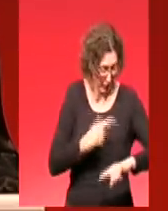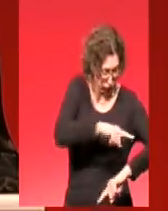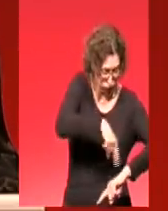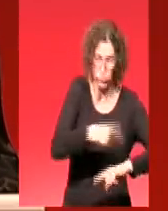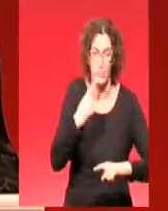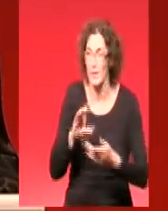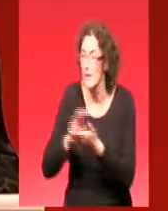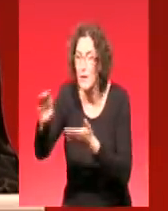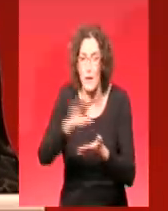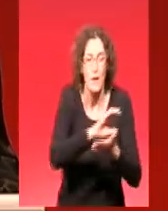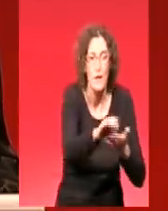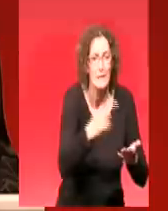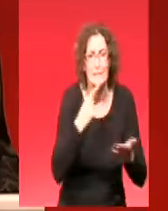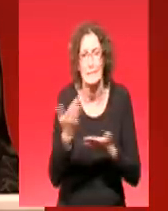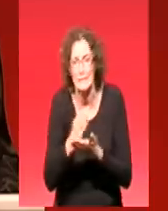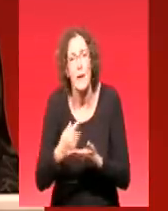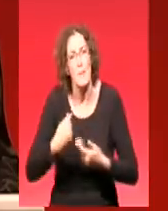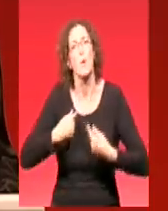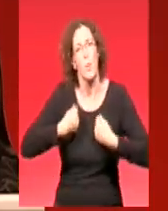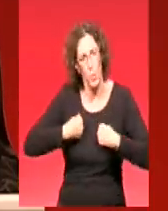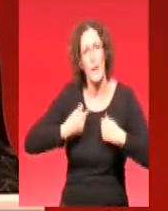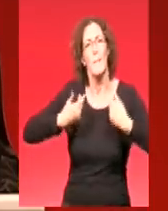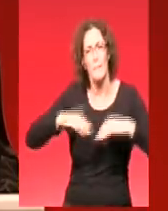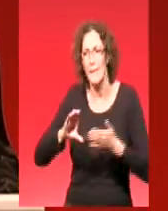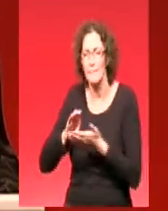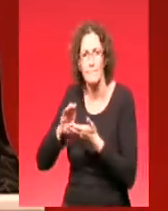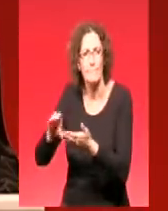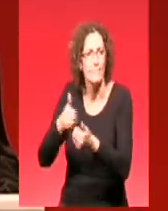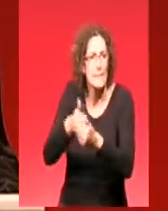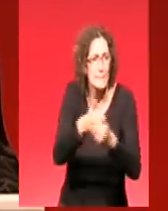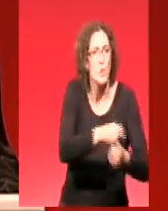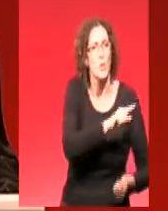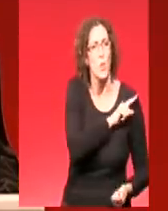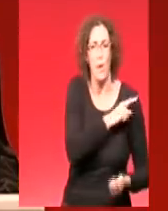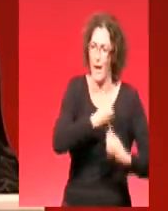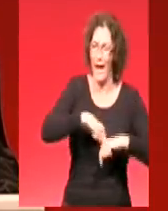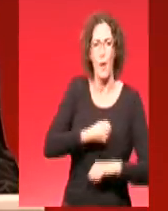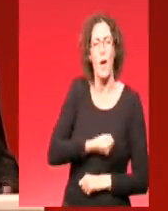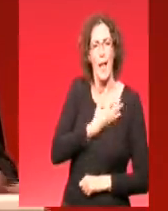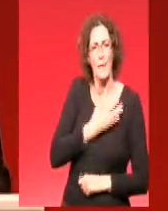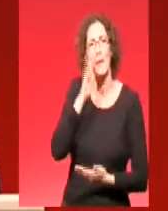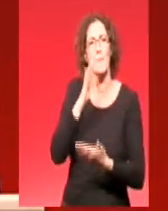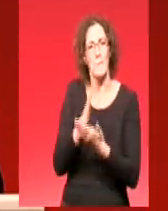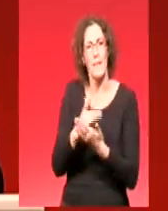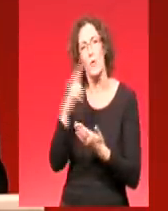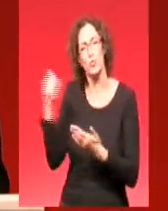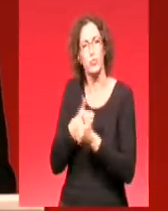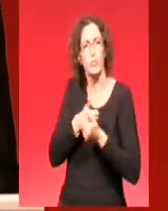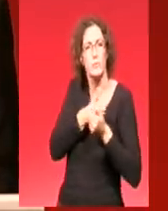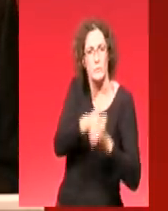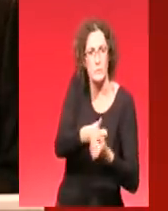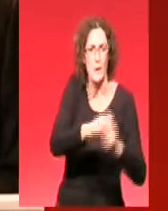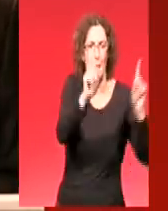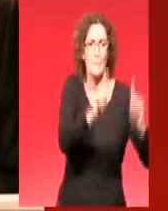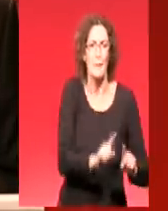acted because we in our party believe that we have a role in protecting people and creating opportunities, a role